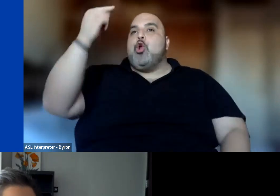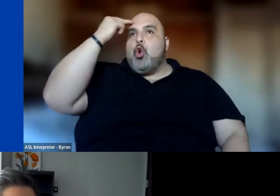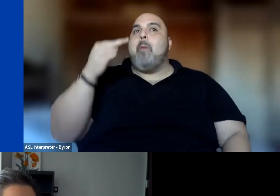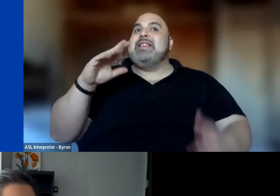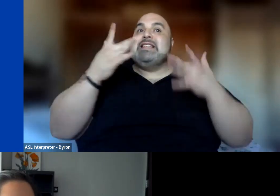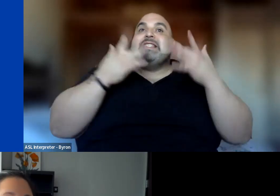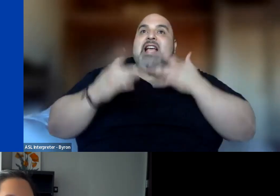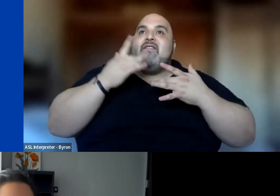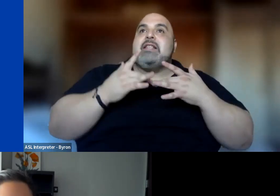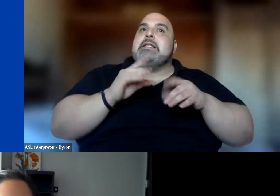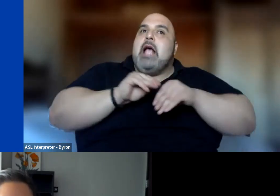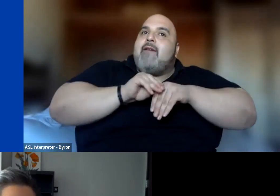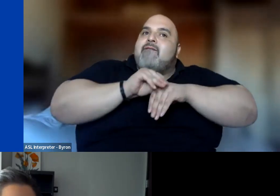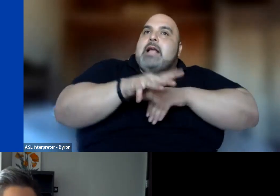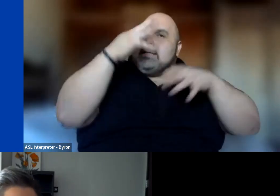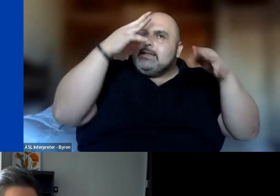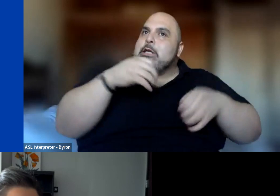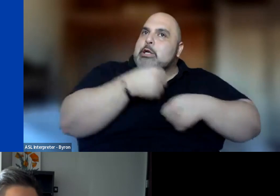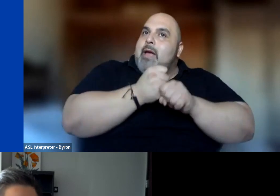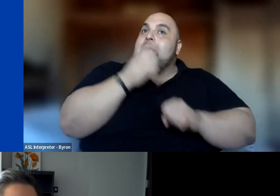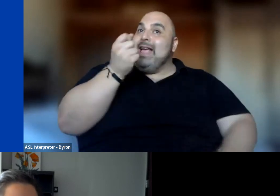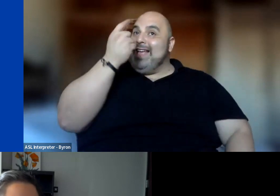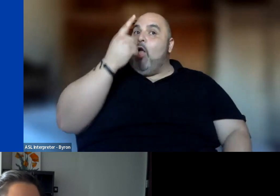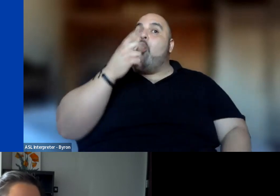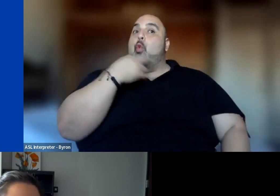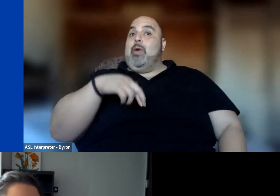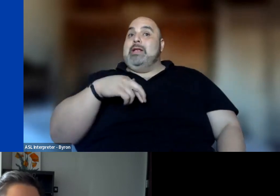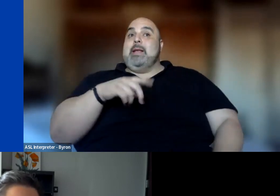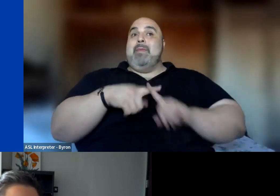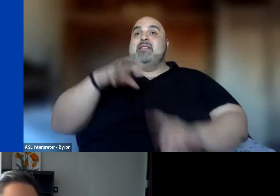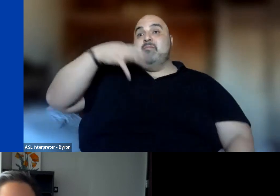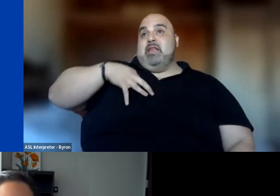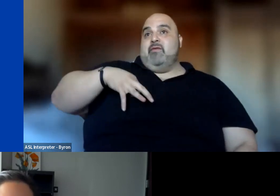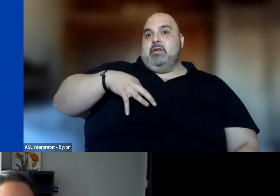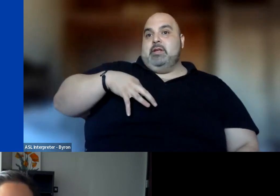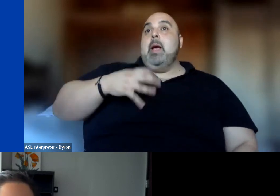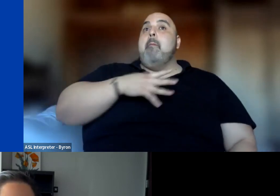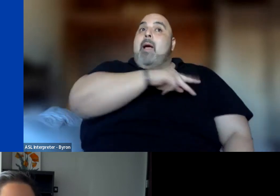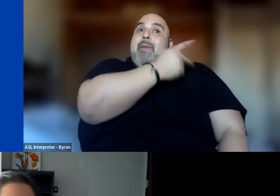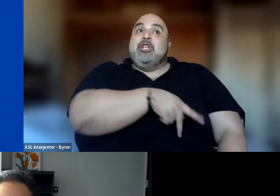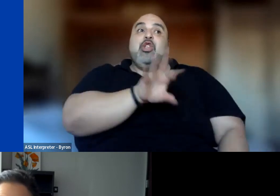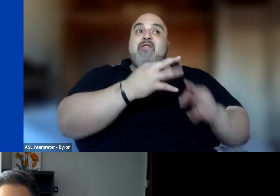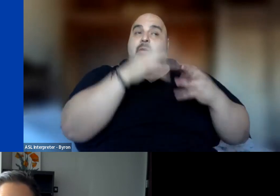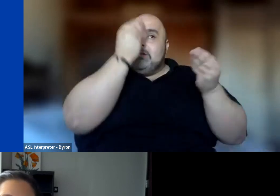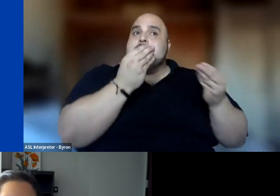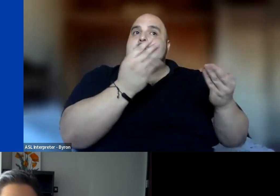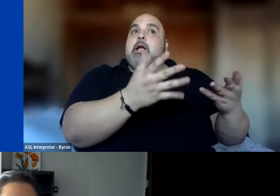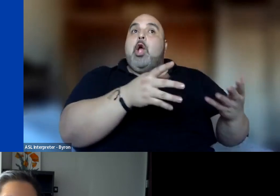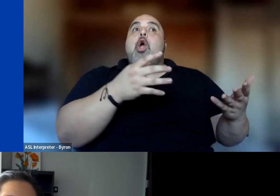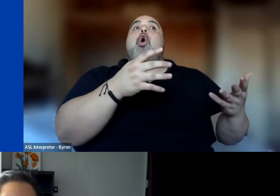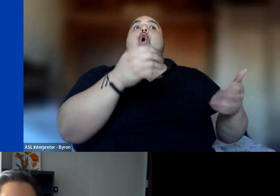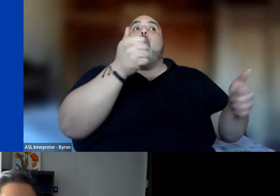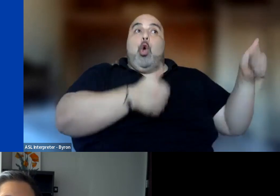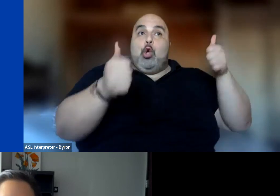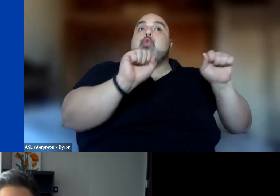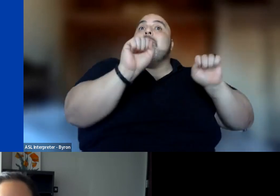affect decision-making and understanding the risks and benefits. As I often tell some of my patients and their families, we're adults, we're allowed to